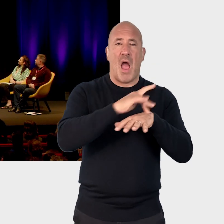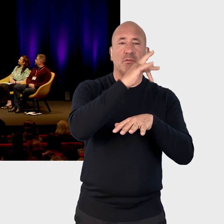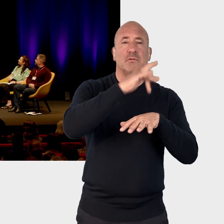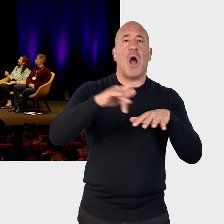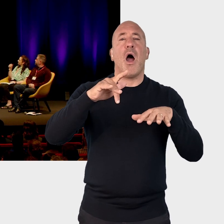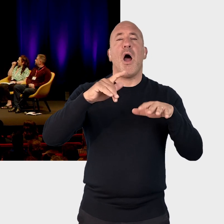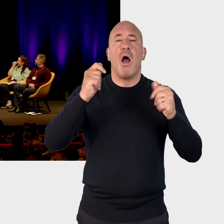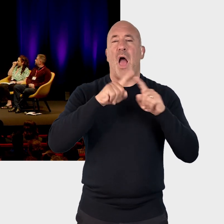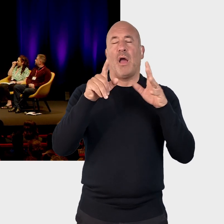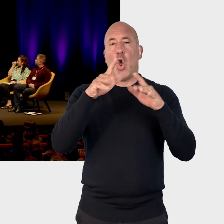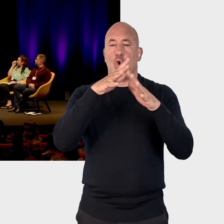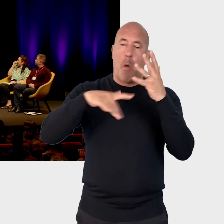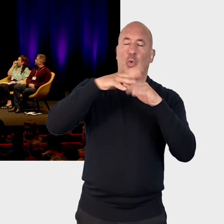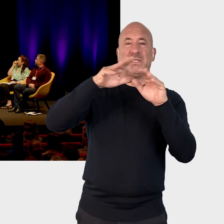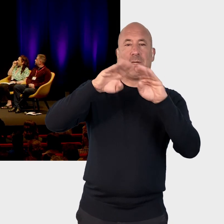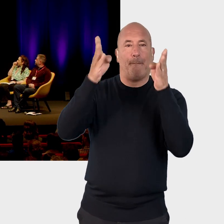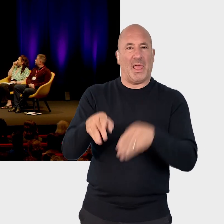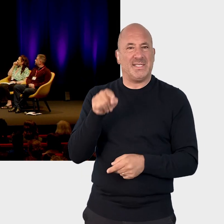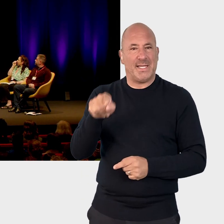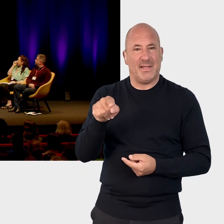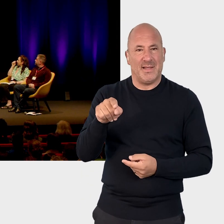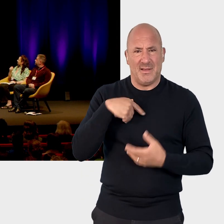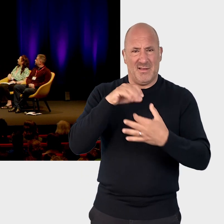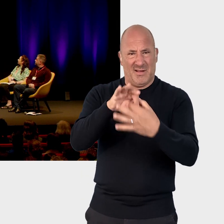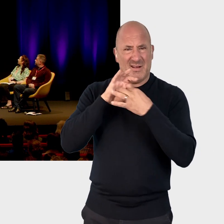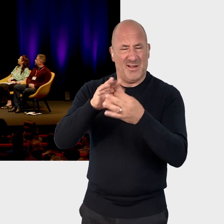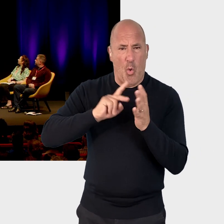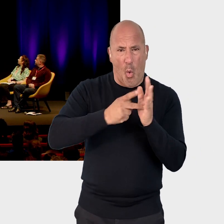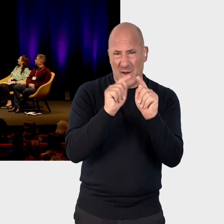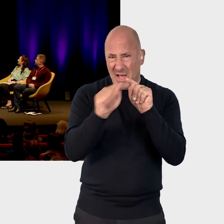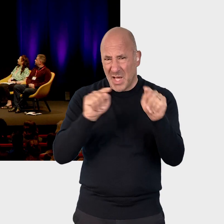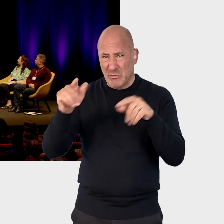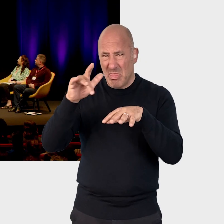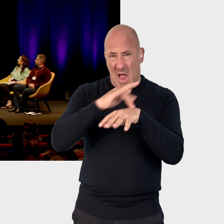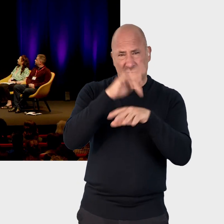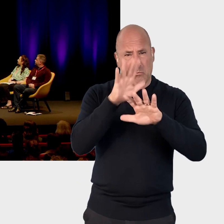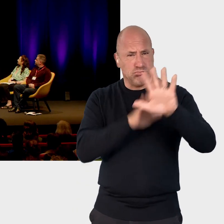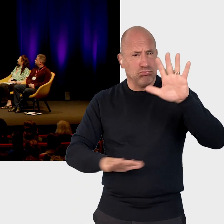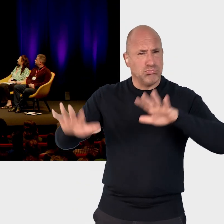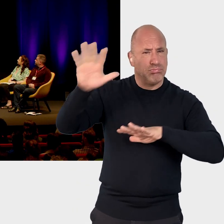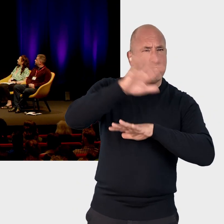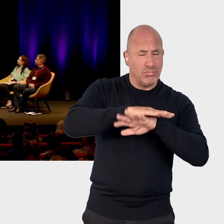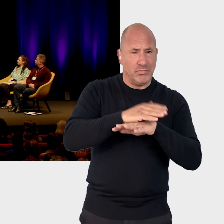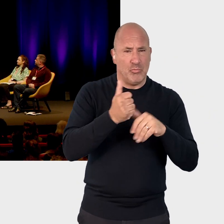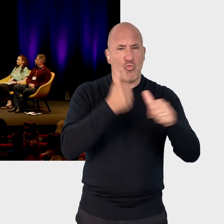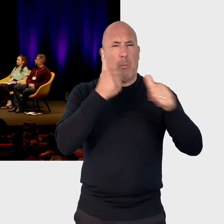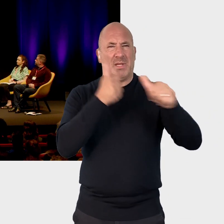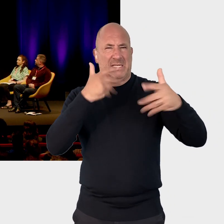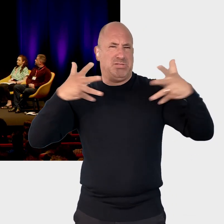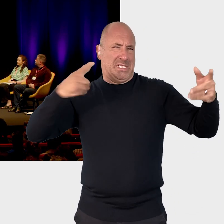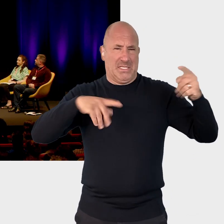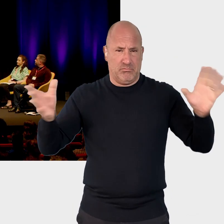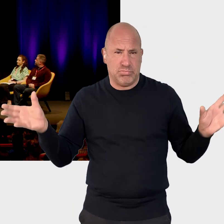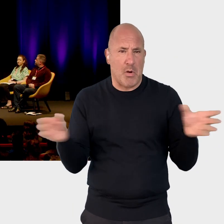programme, which celebrates theatre as an act of community building. We work with community organisations and theatres all over the country, bringing together